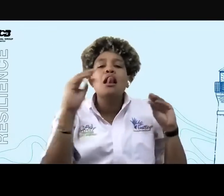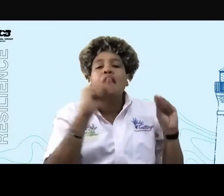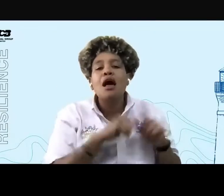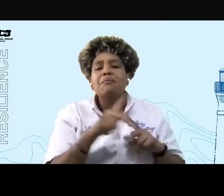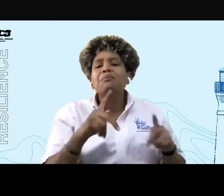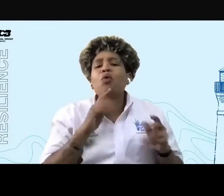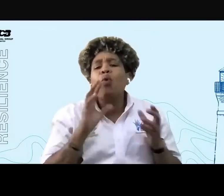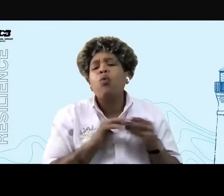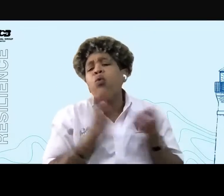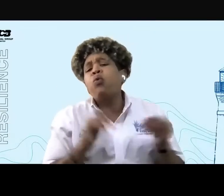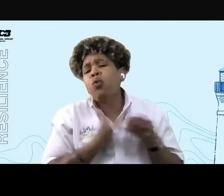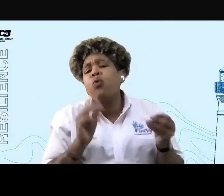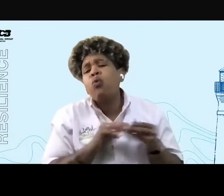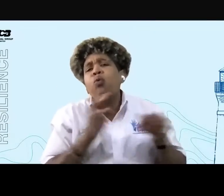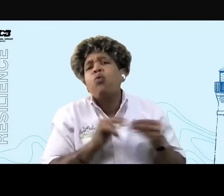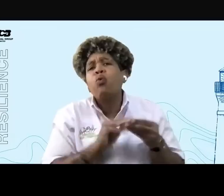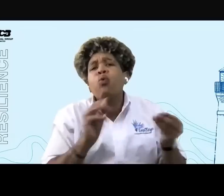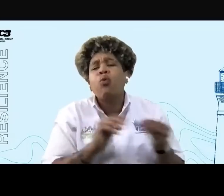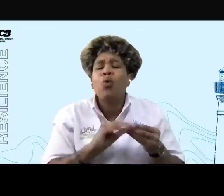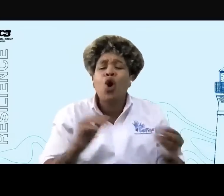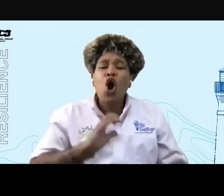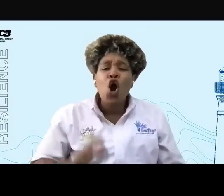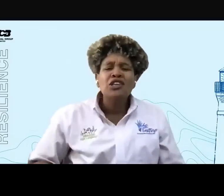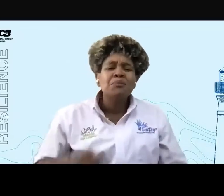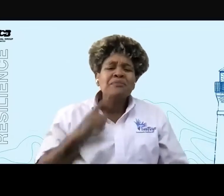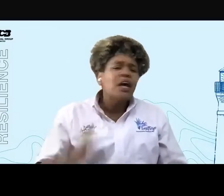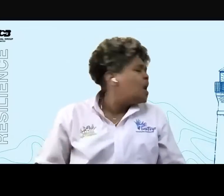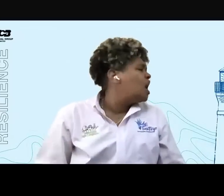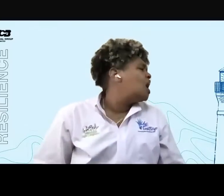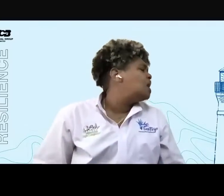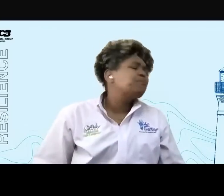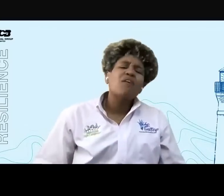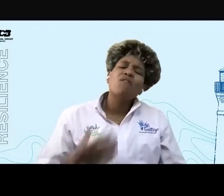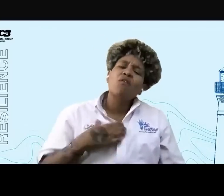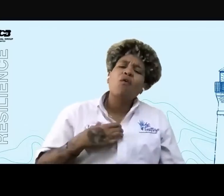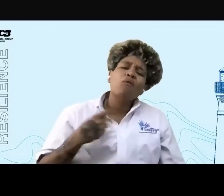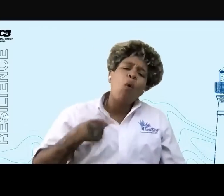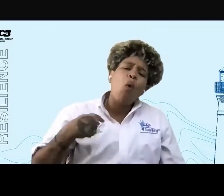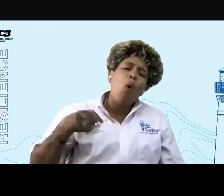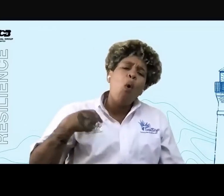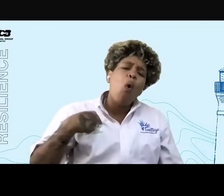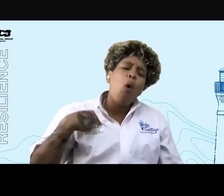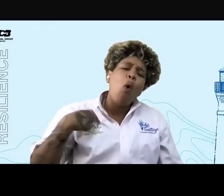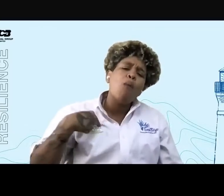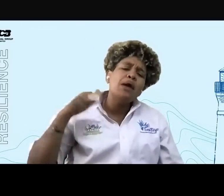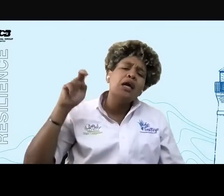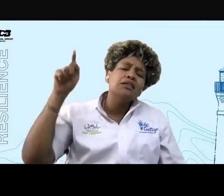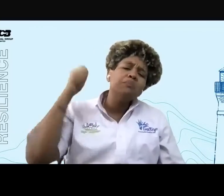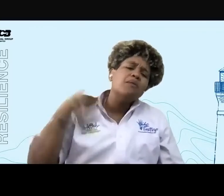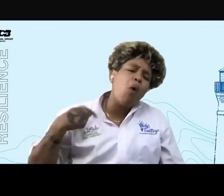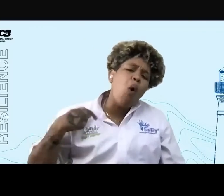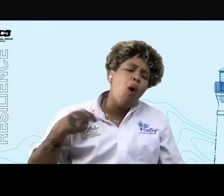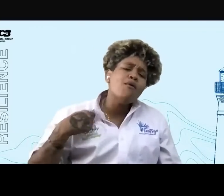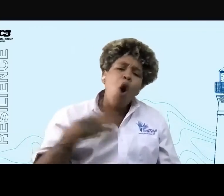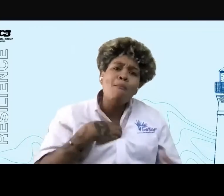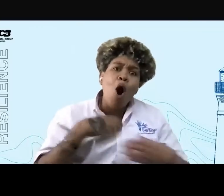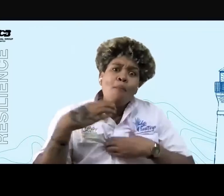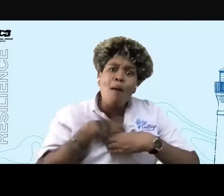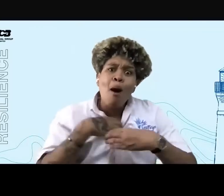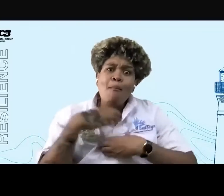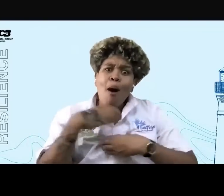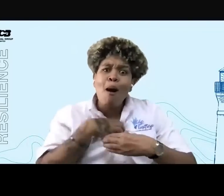marketplace. Customers were overtly not happy. We have tamped that down significantly by being